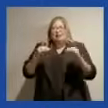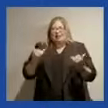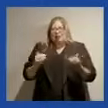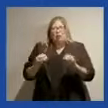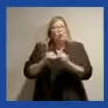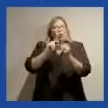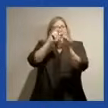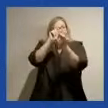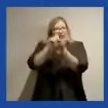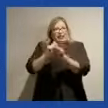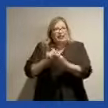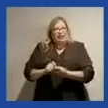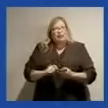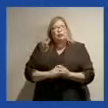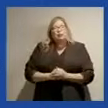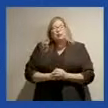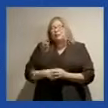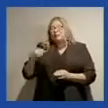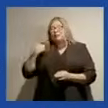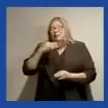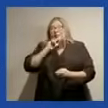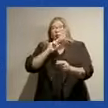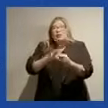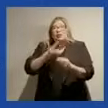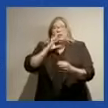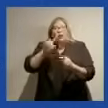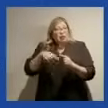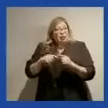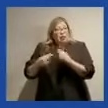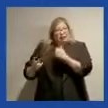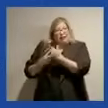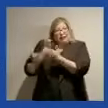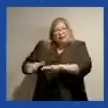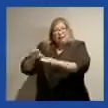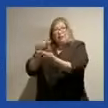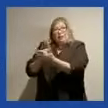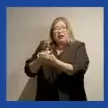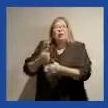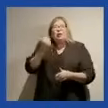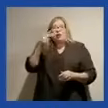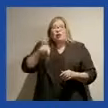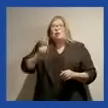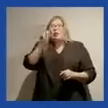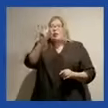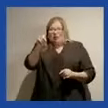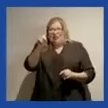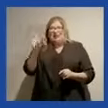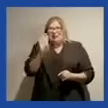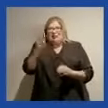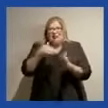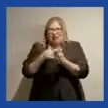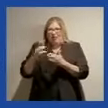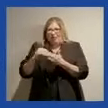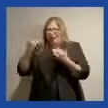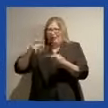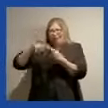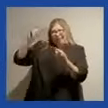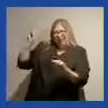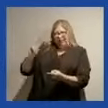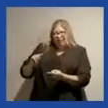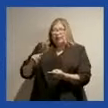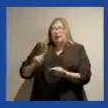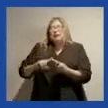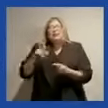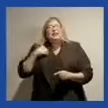when I brought up the issue of reserves that the $13.1 billion is what we want to pull down, but I want to just caveat you. So